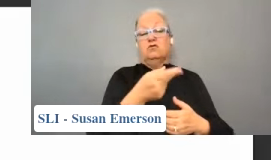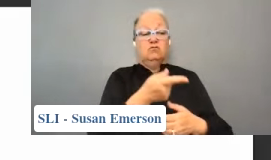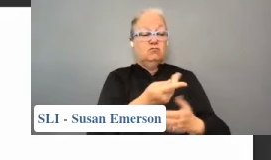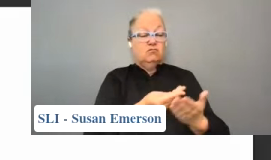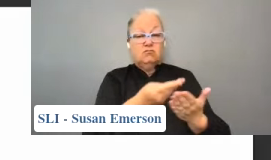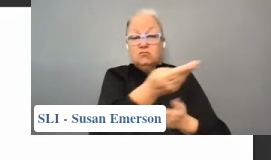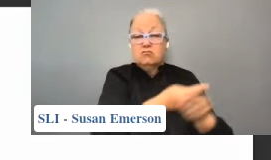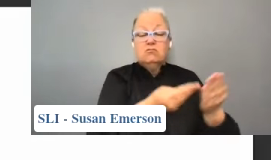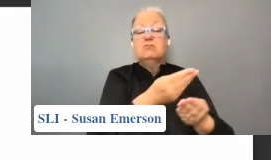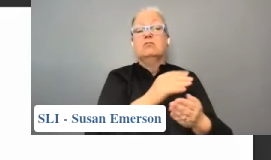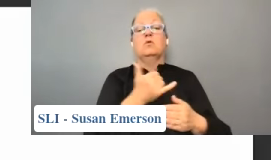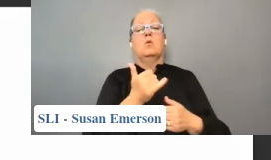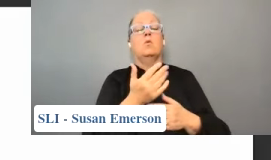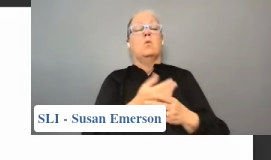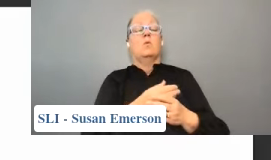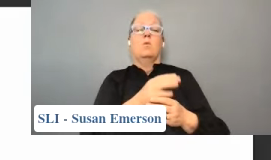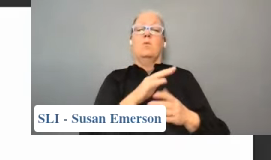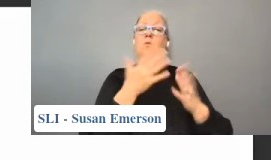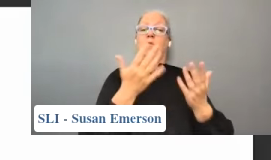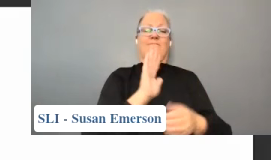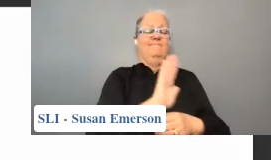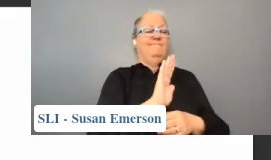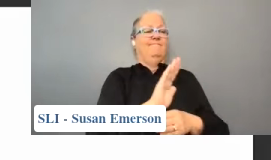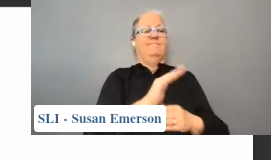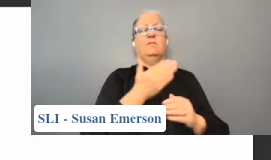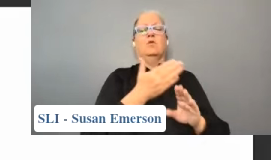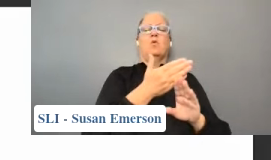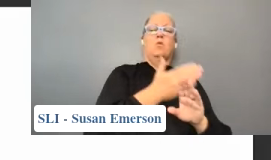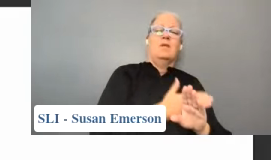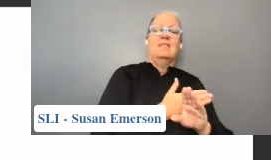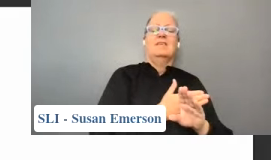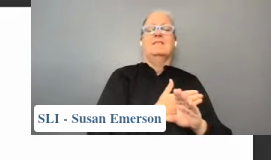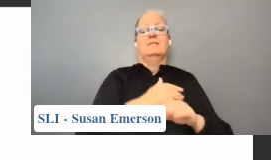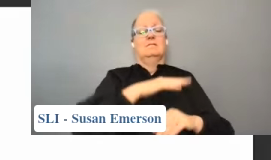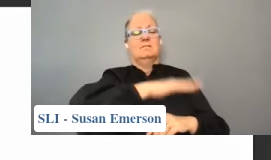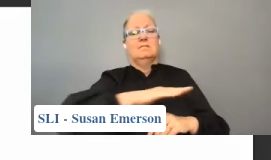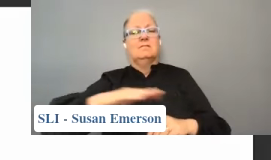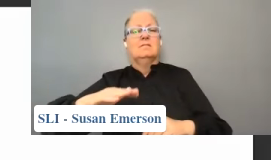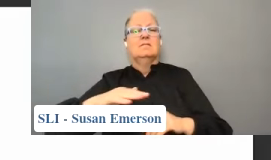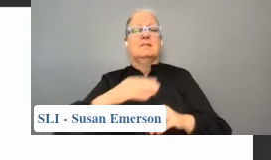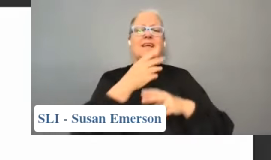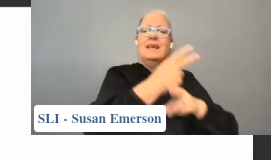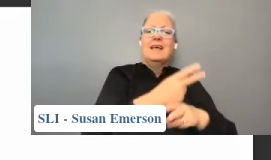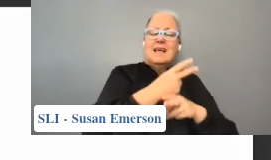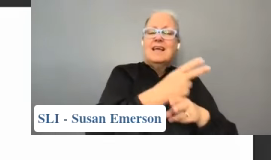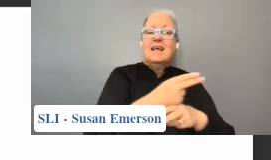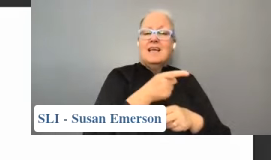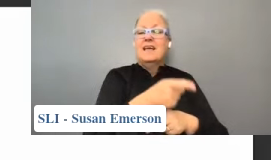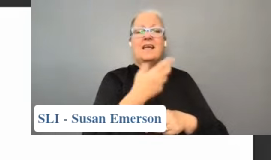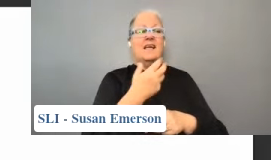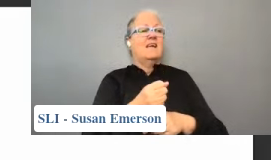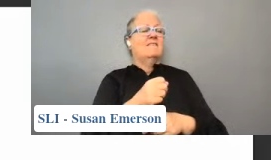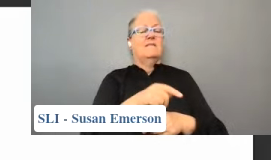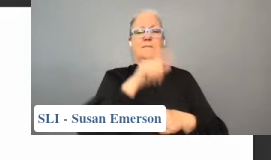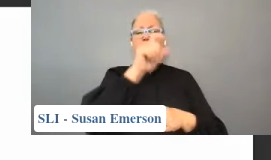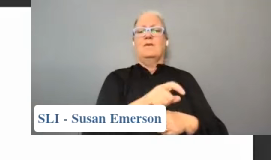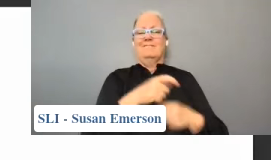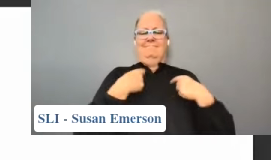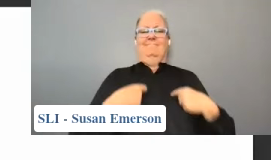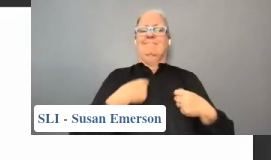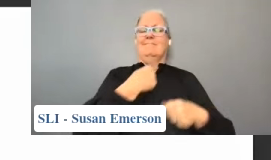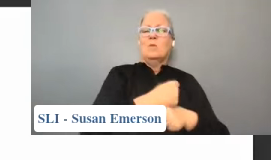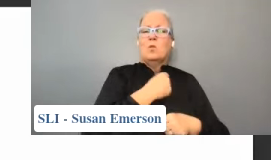early childhood education and care program that has a sort of a social worker or community worker